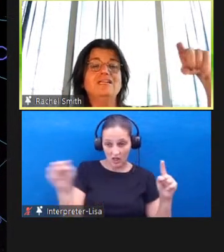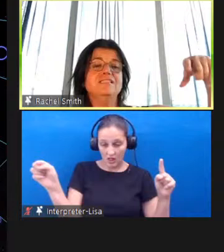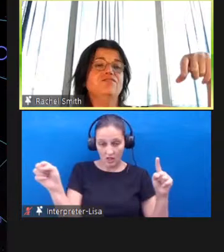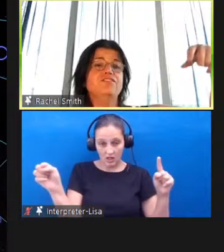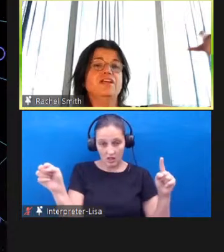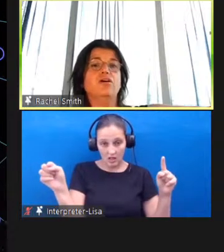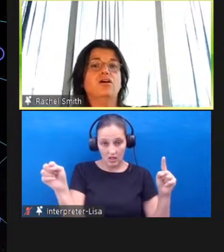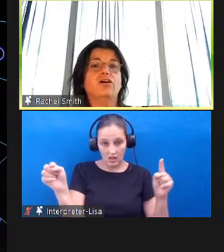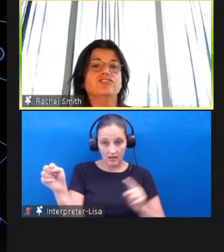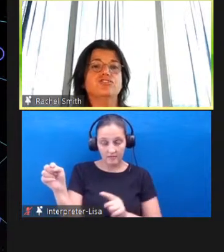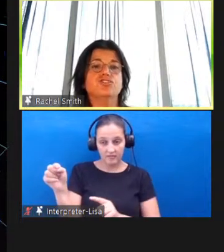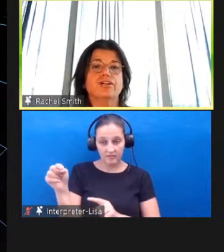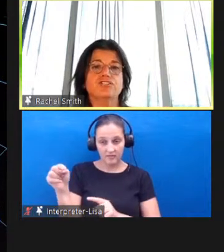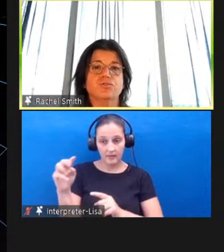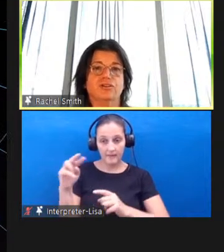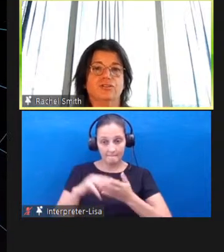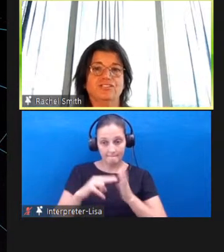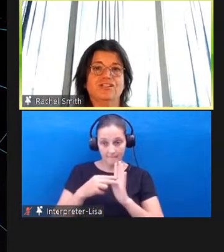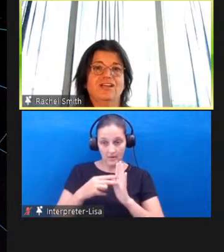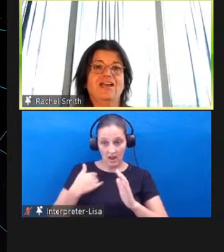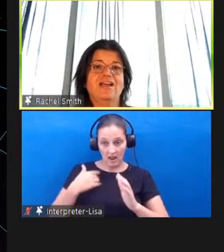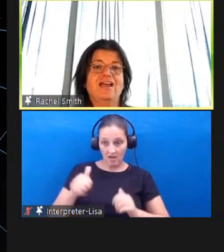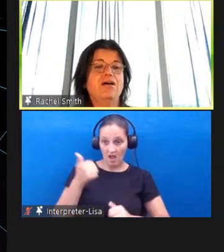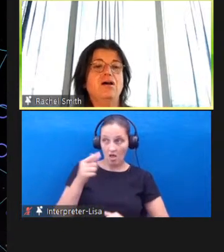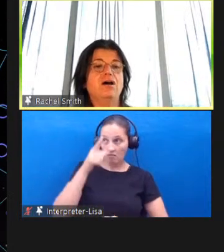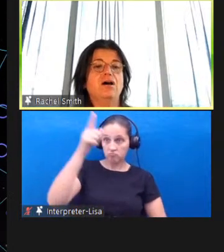that means if there are extraterrestrials,